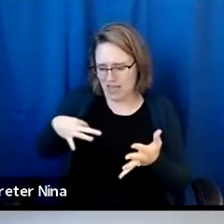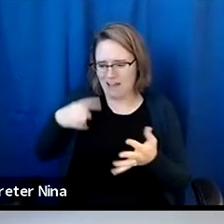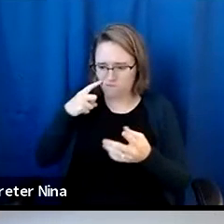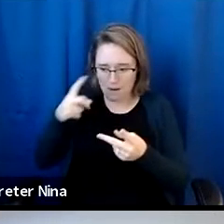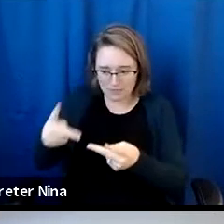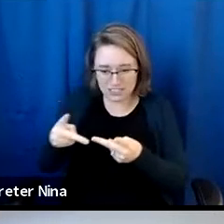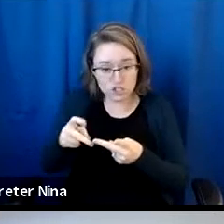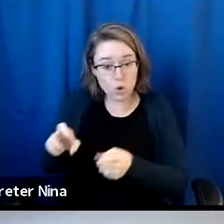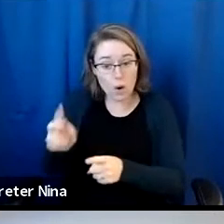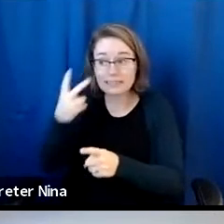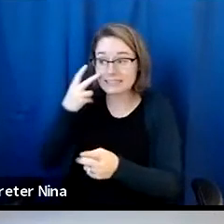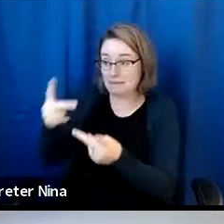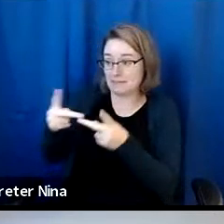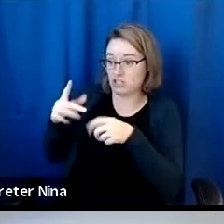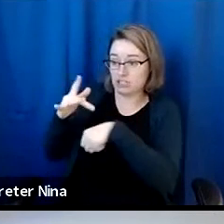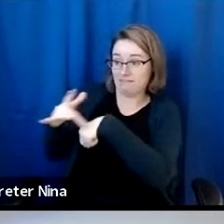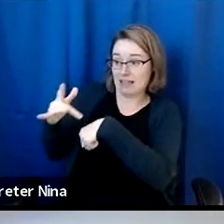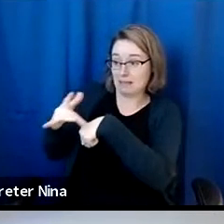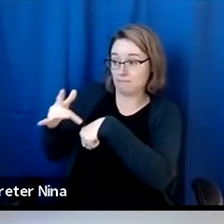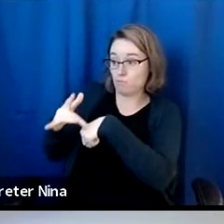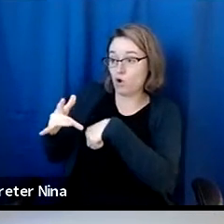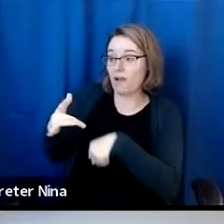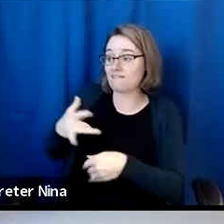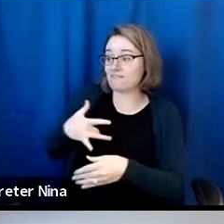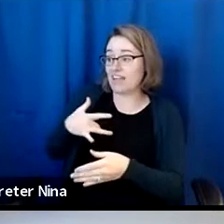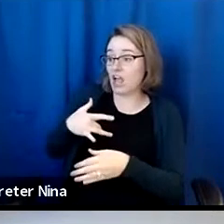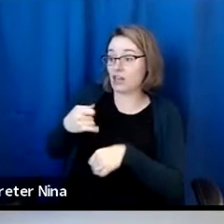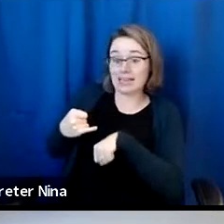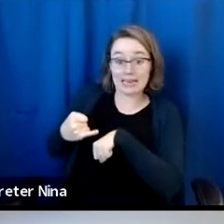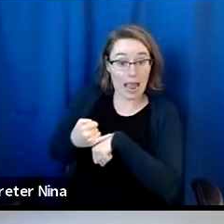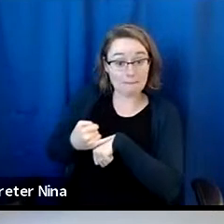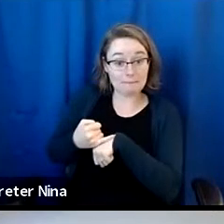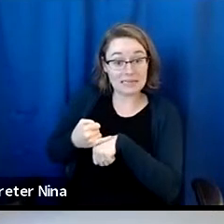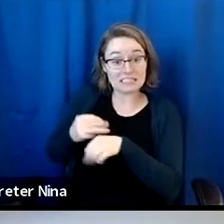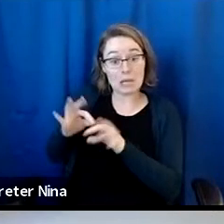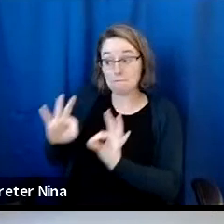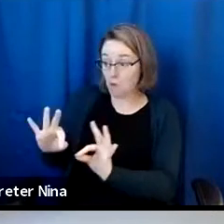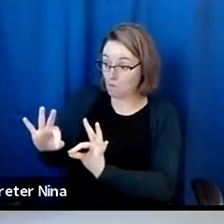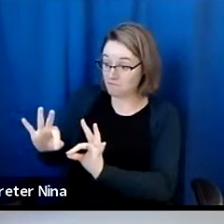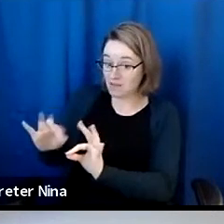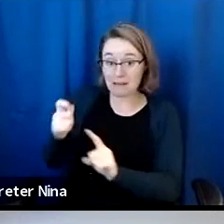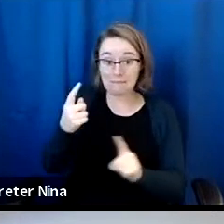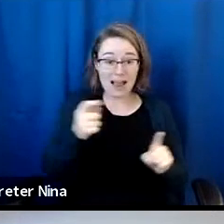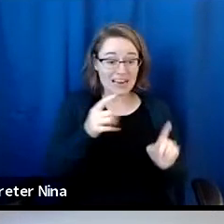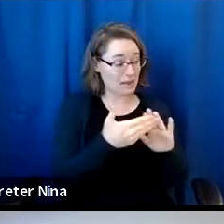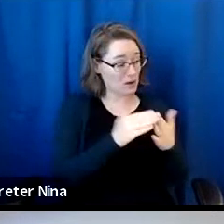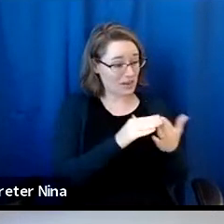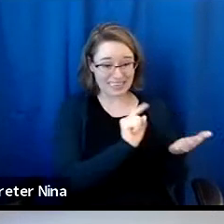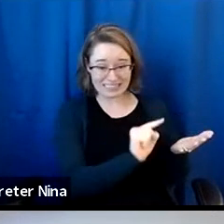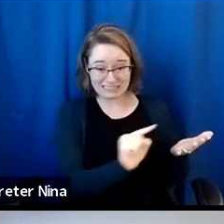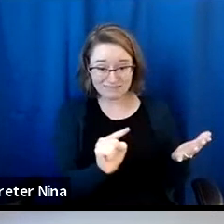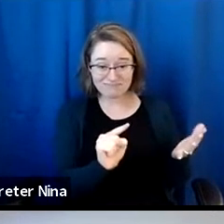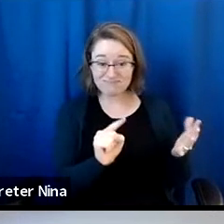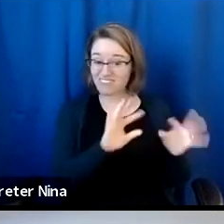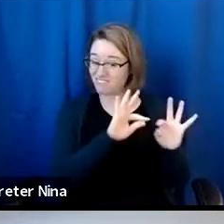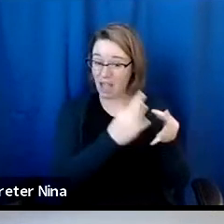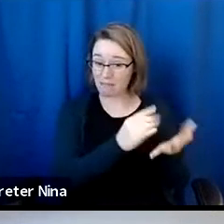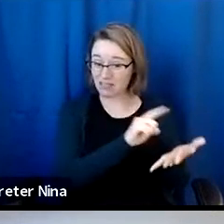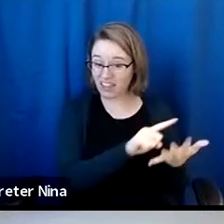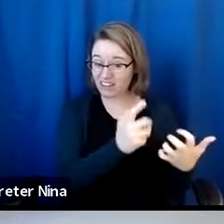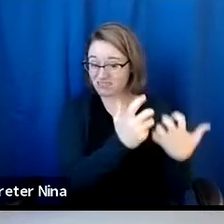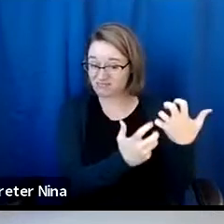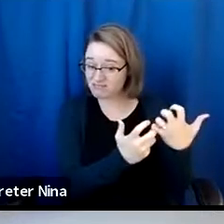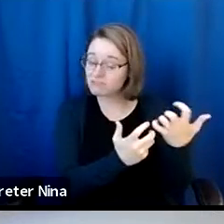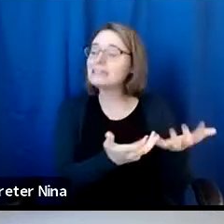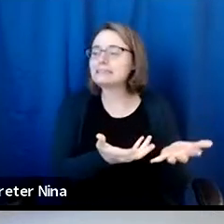seen positions out there where maybe the campus is a perfect match, but maybe there are parts about the community and our families that are not a match, right?